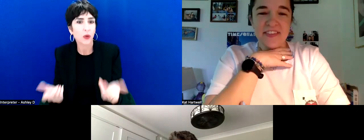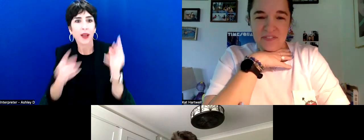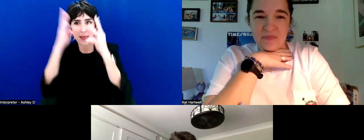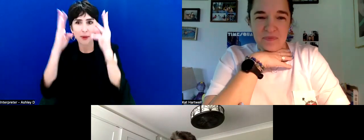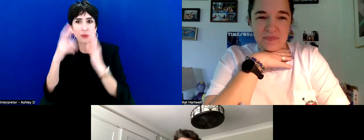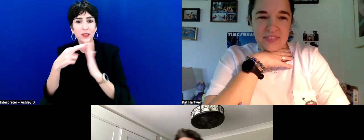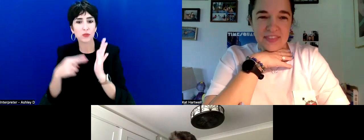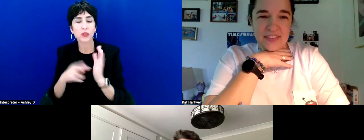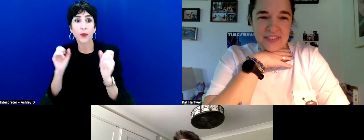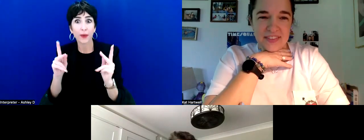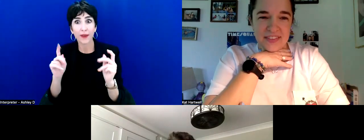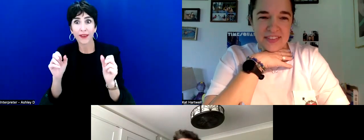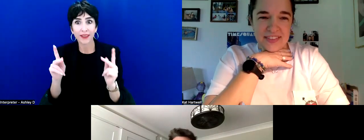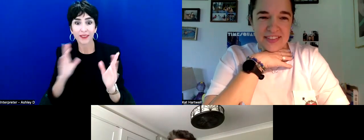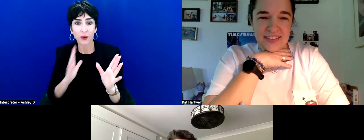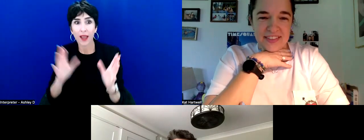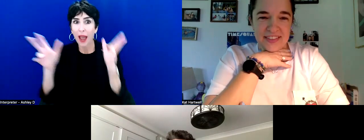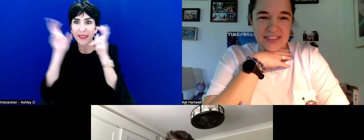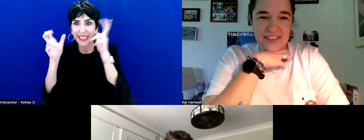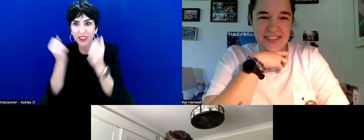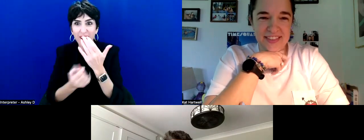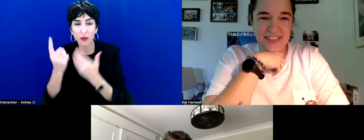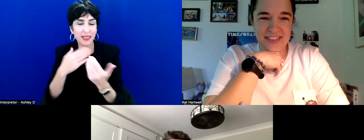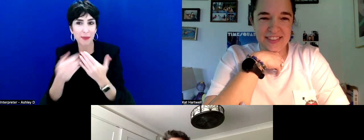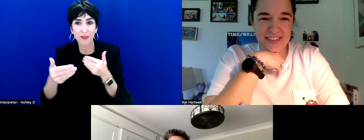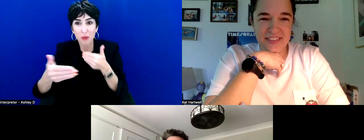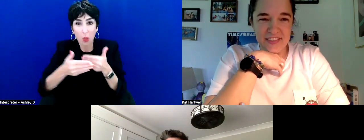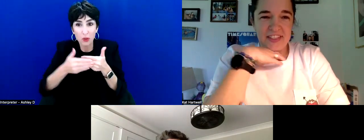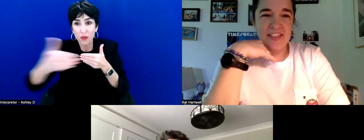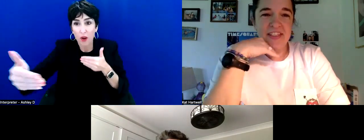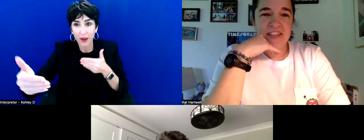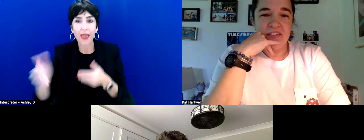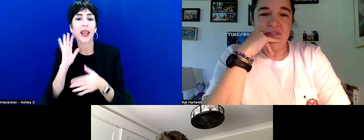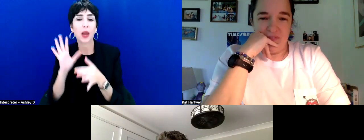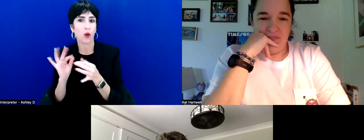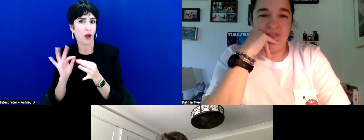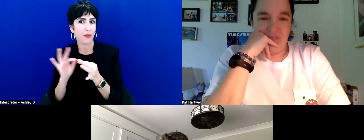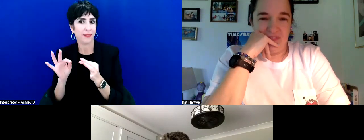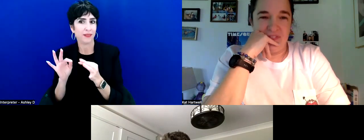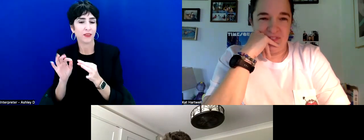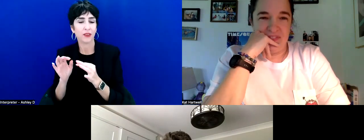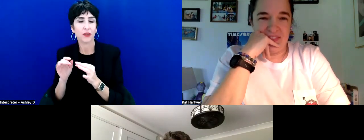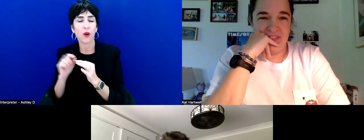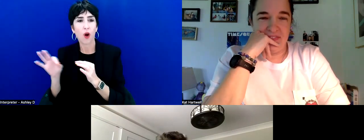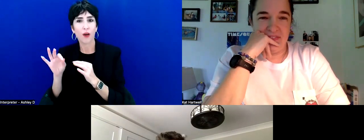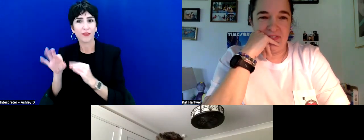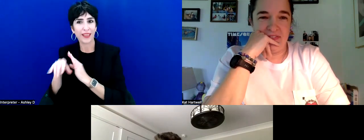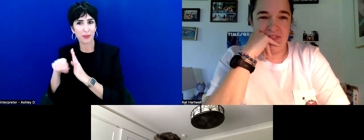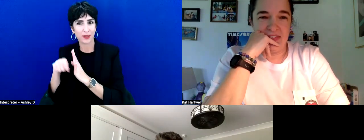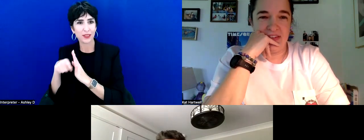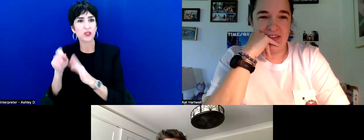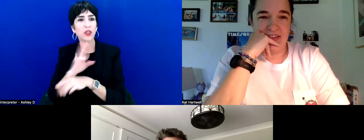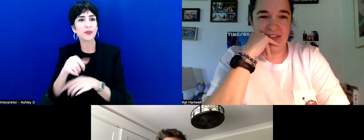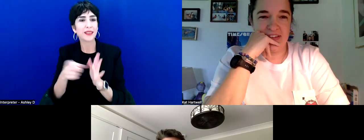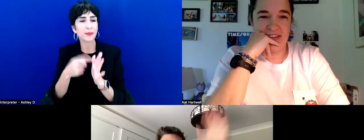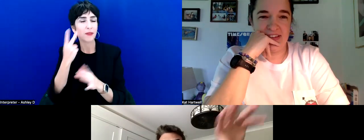these rules and I'm like, hey, I'm going to hear everybody, even if I'm not close to them. And then I'll comment and I'll say stuff off camera. And so they use some of that. If you